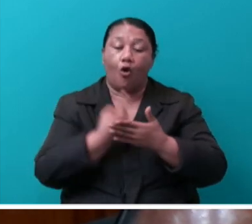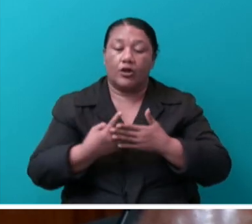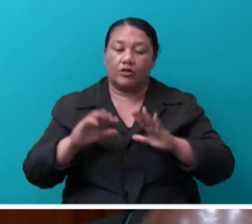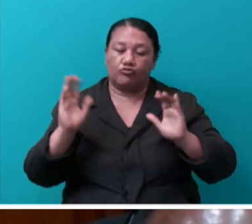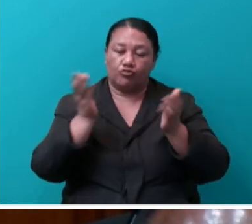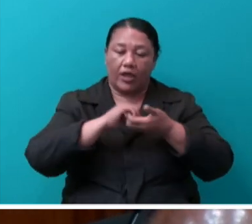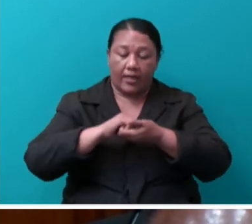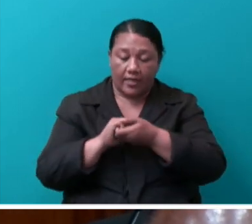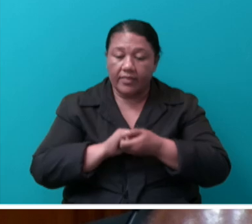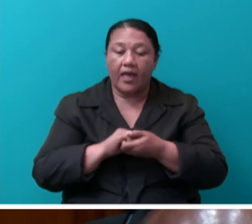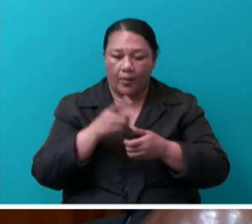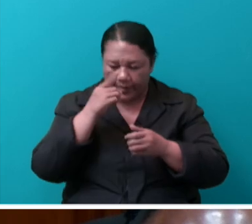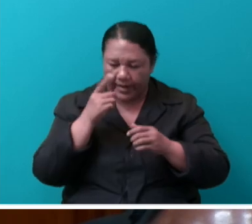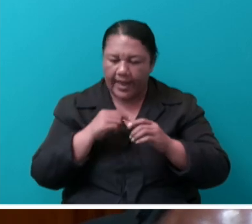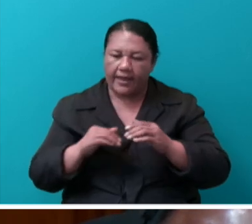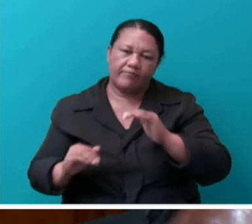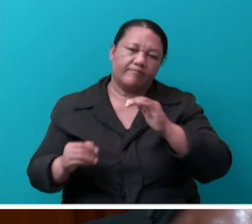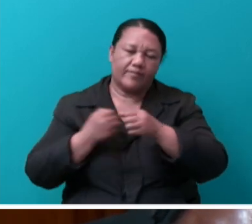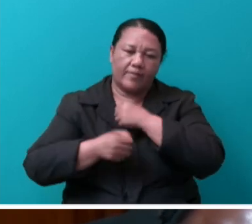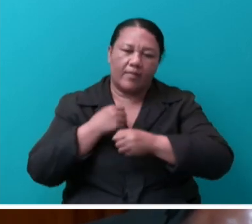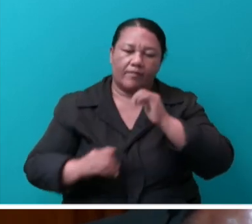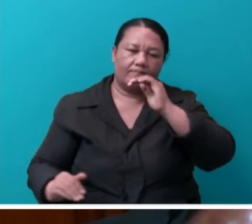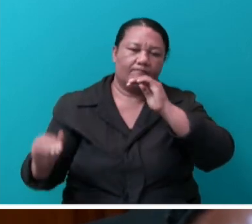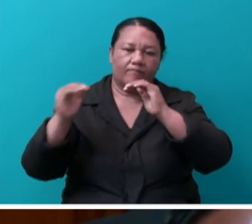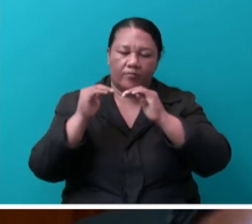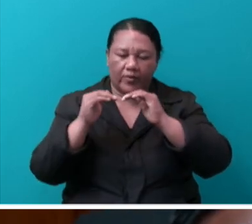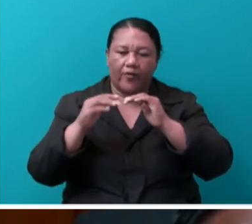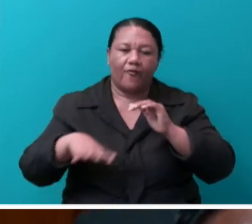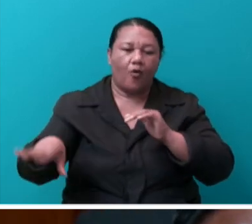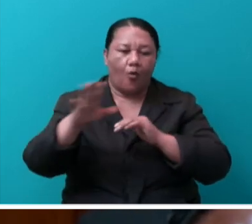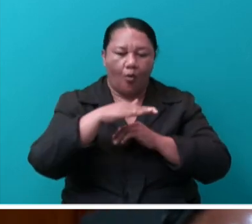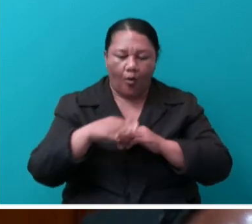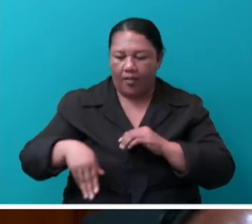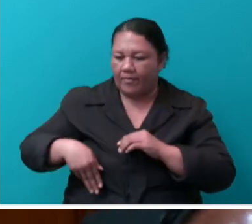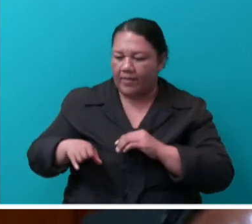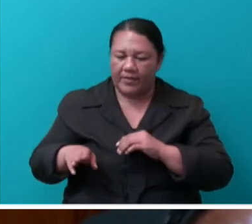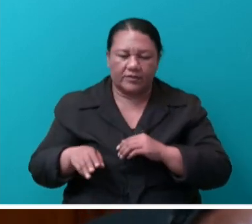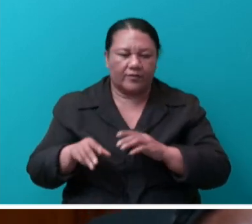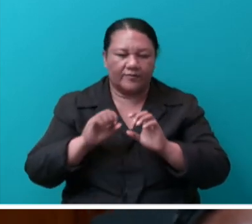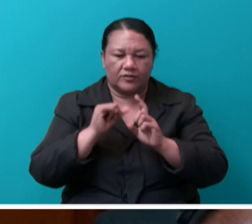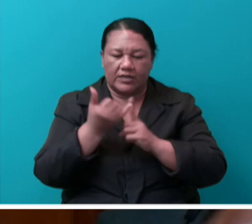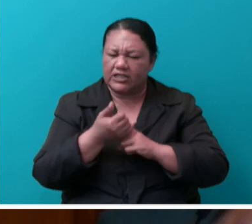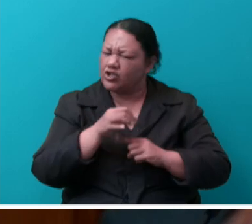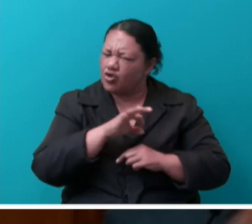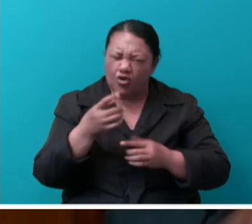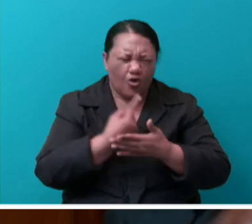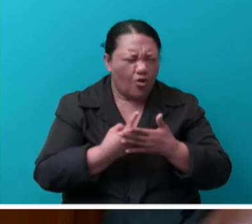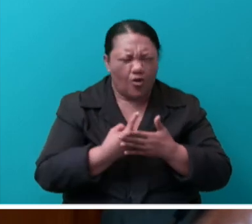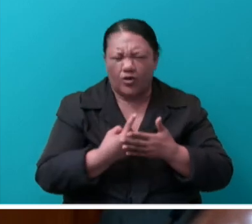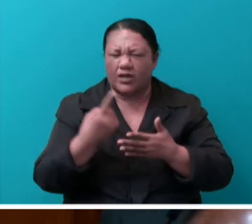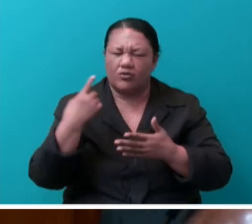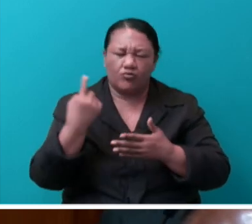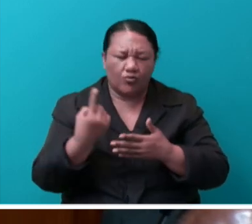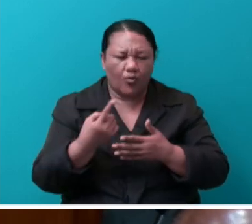and advance the rights and well-beings of all members of society, not just women and girls, our boys as well, our